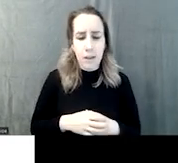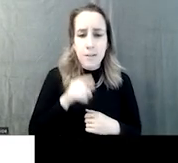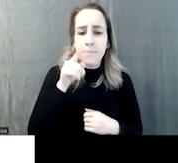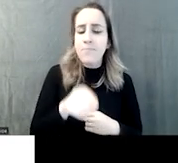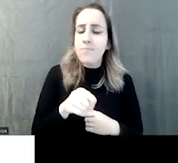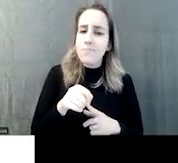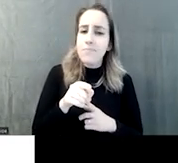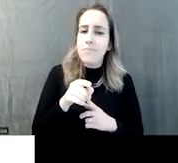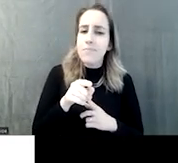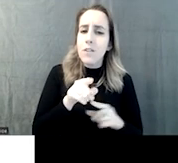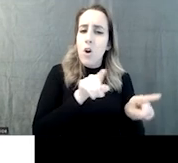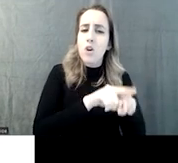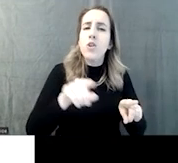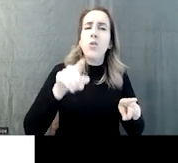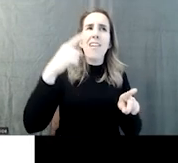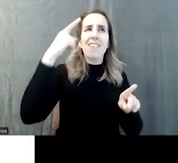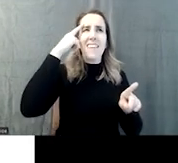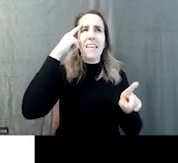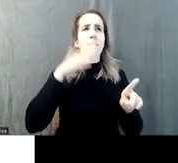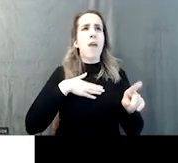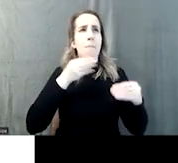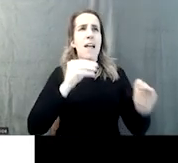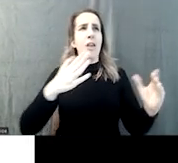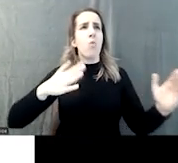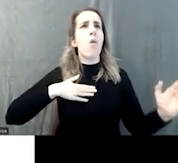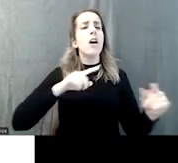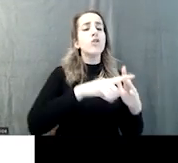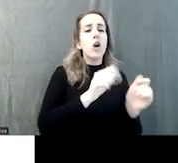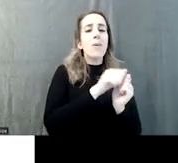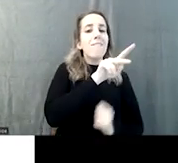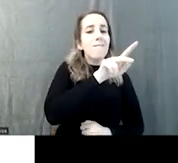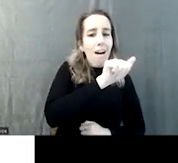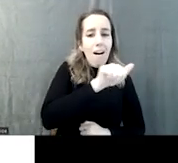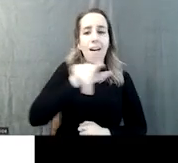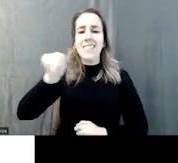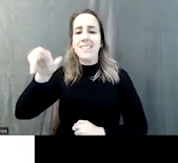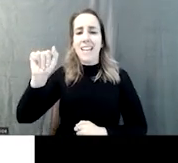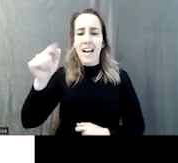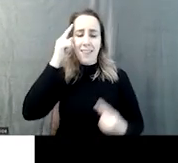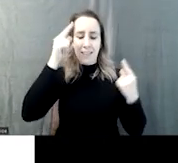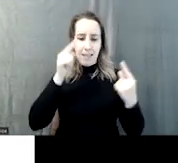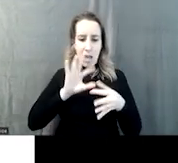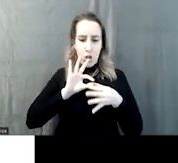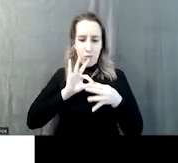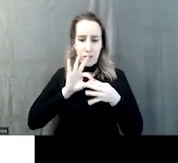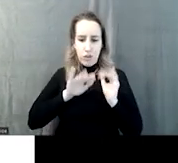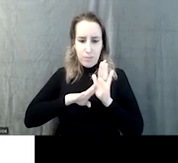is starting with the va, starting with the ta, but through thinking about the relationships that emerge, there may be